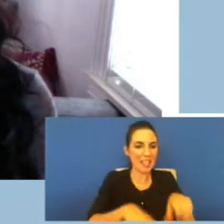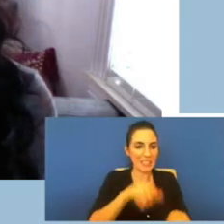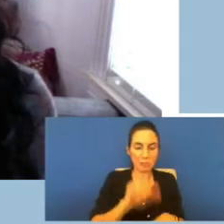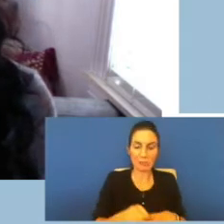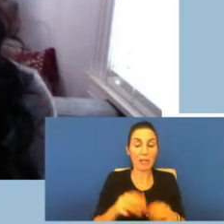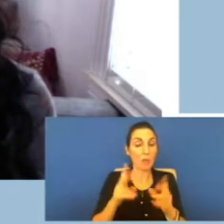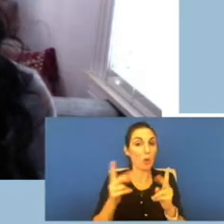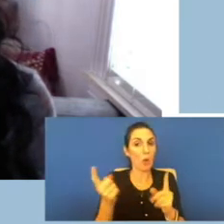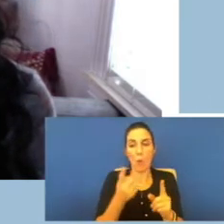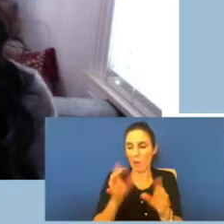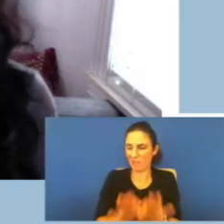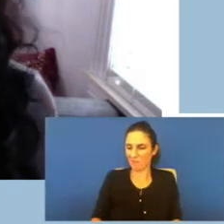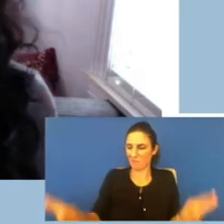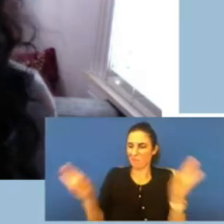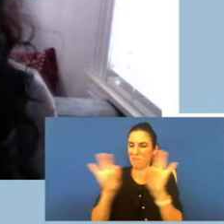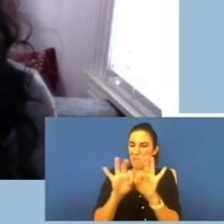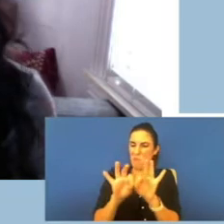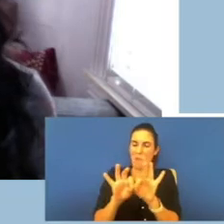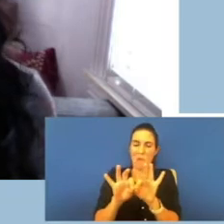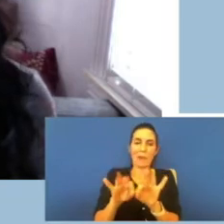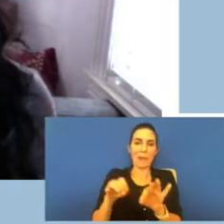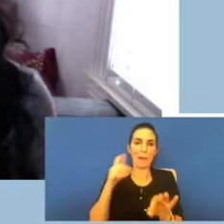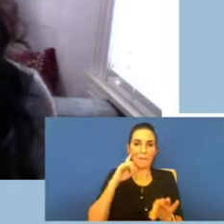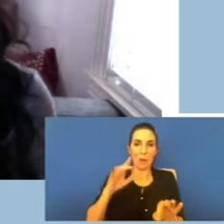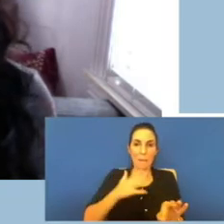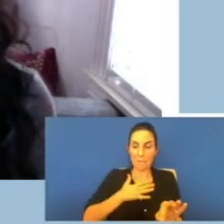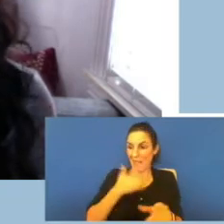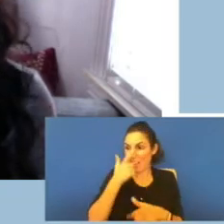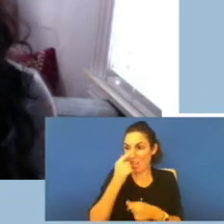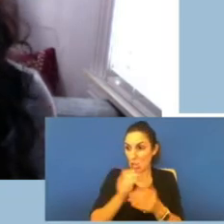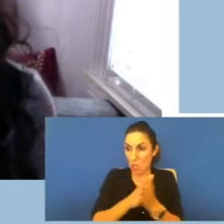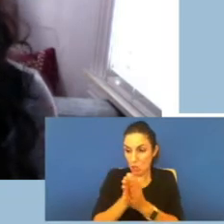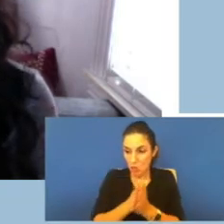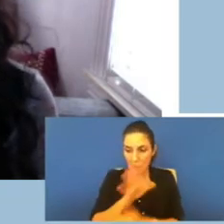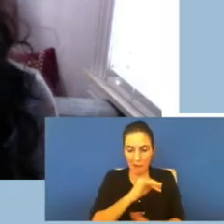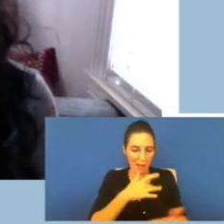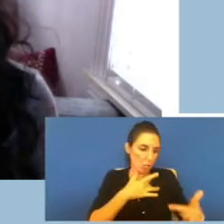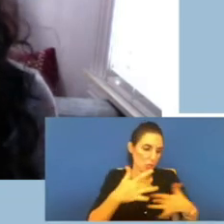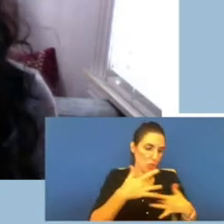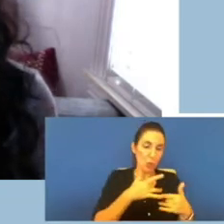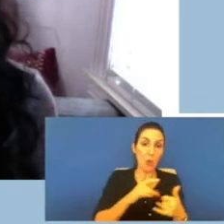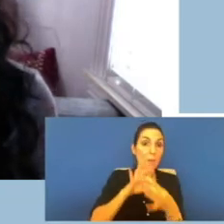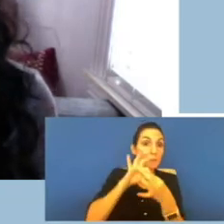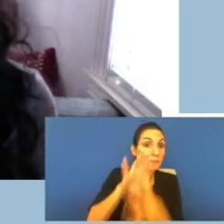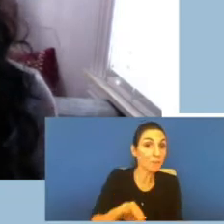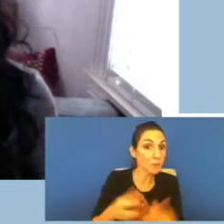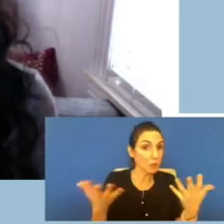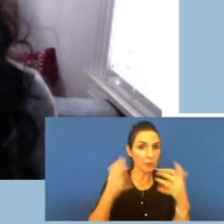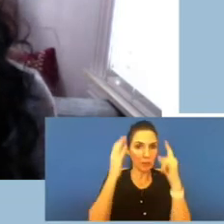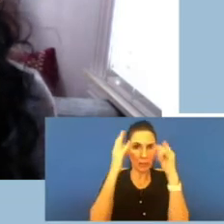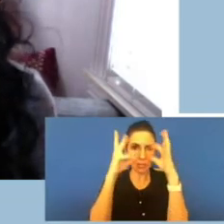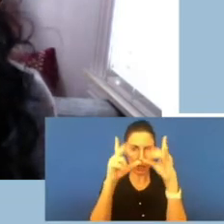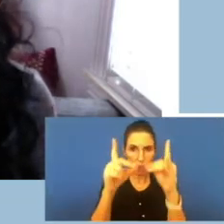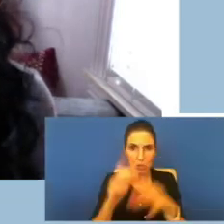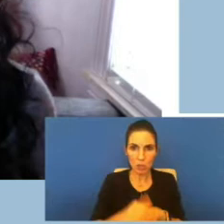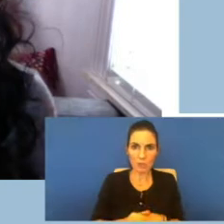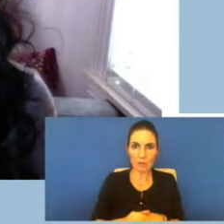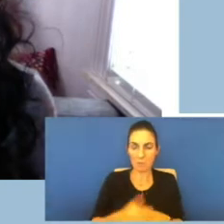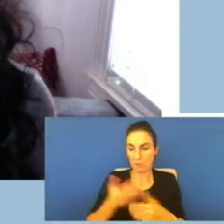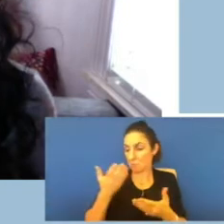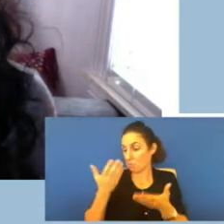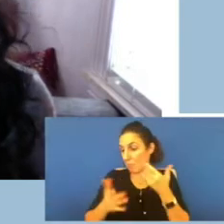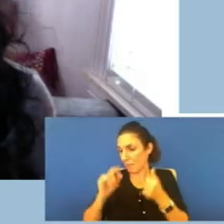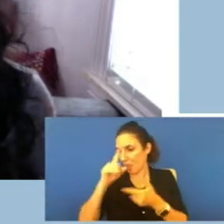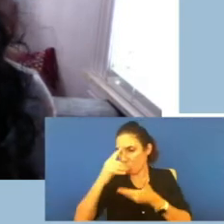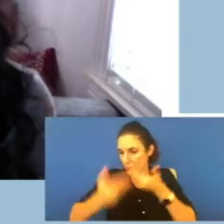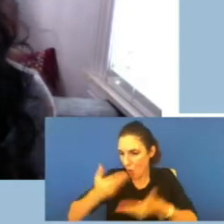kind of interest and concern with education and whether it is a process of reproducing the